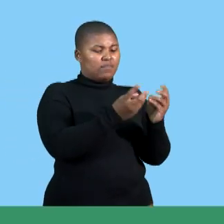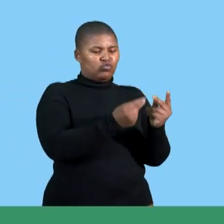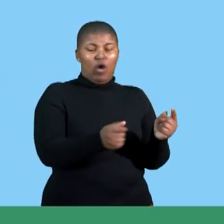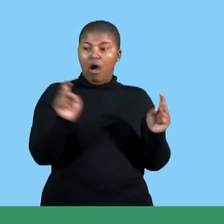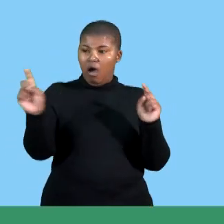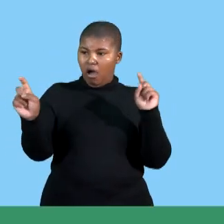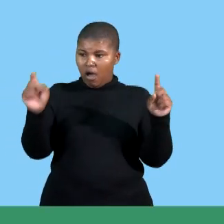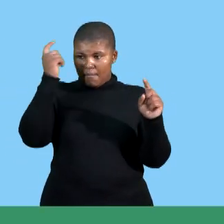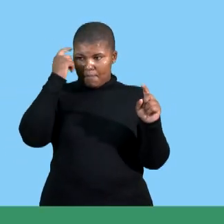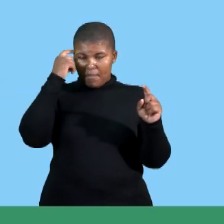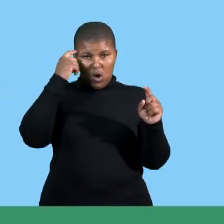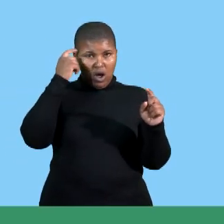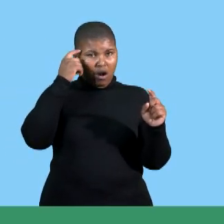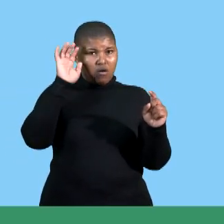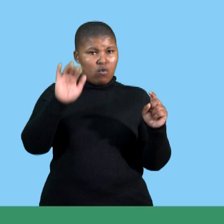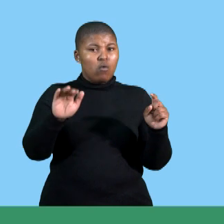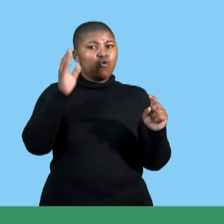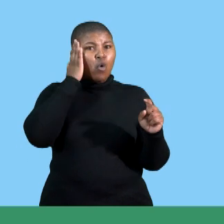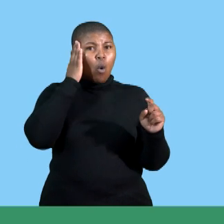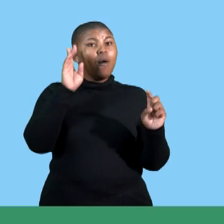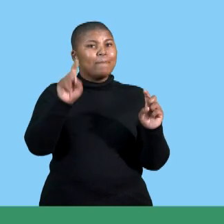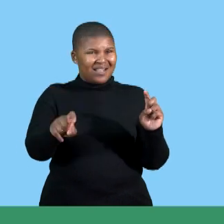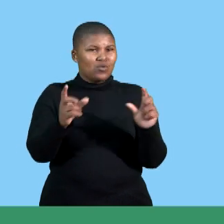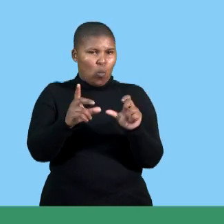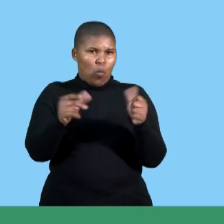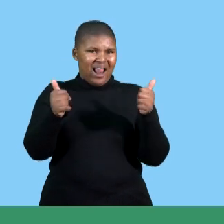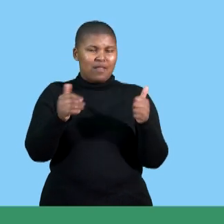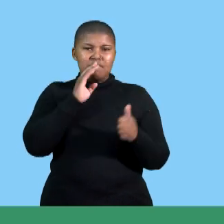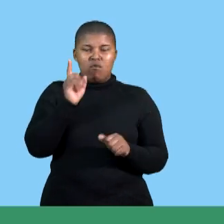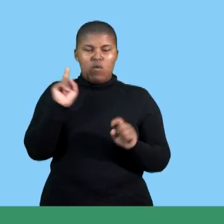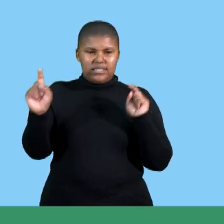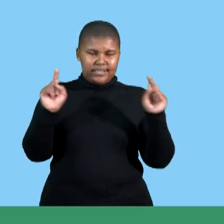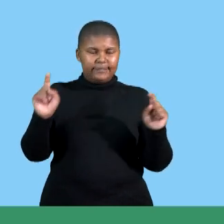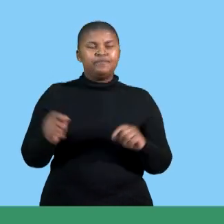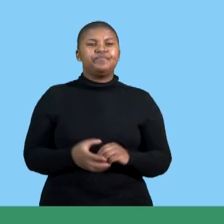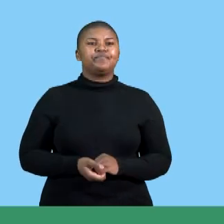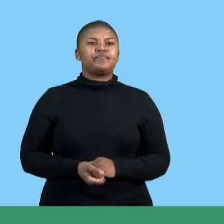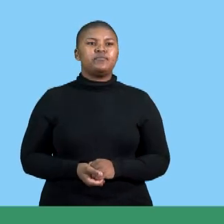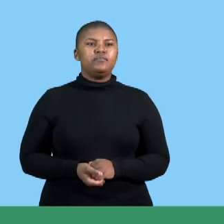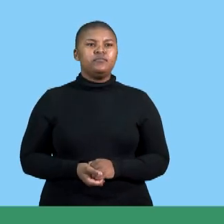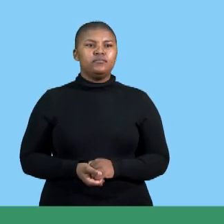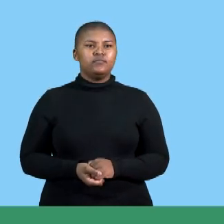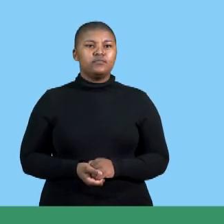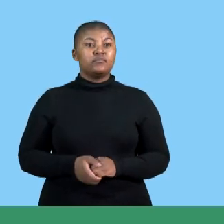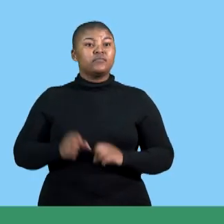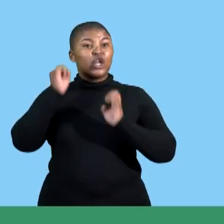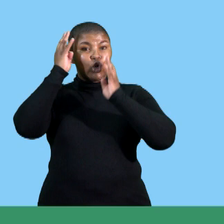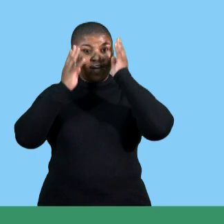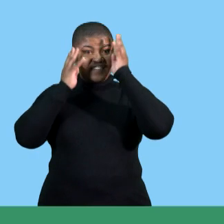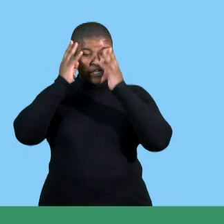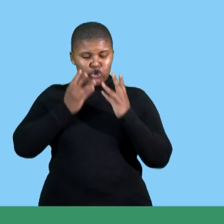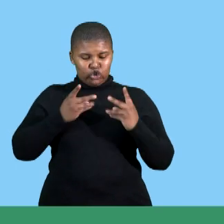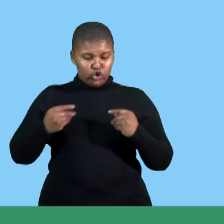need to state that this is either decision making or problem solving. Right, let's start. The first question